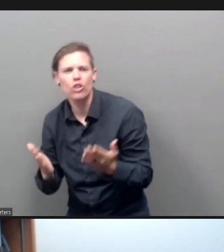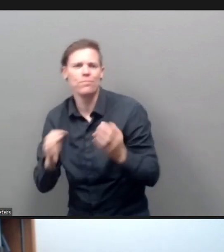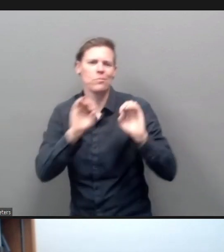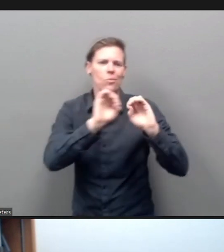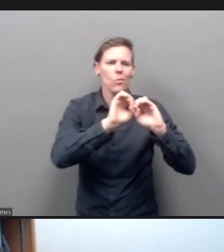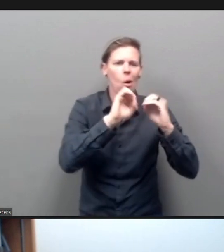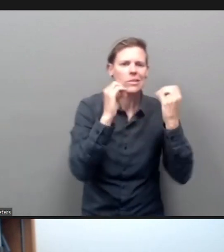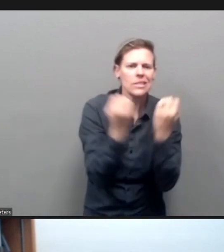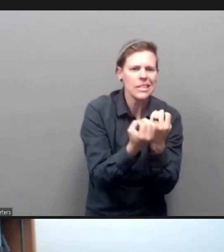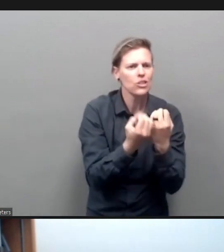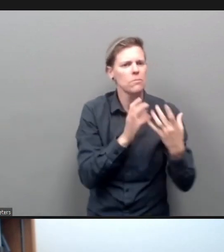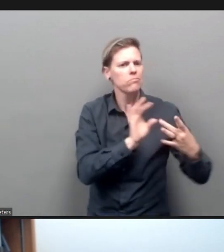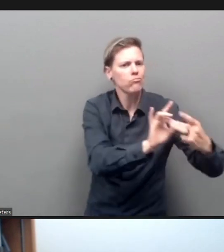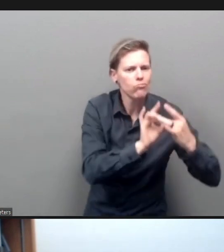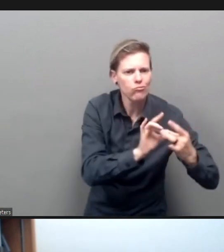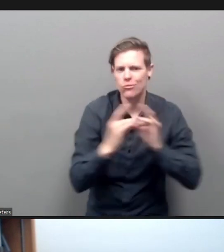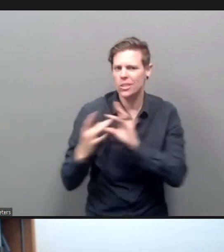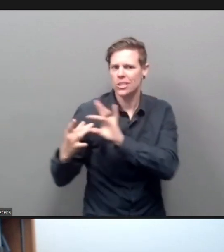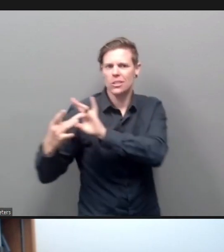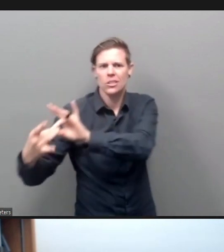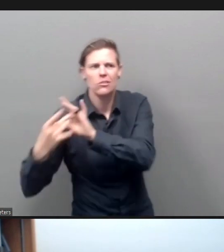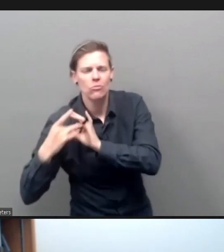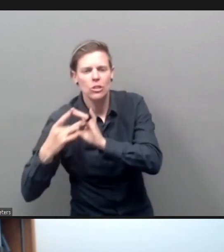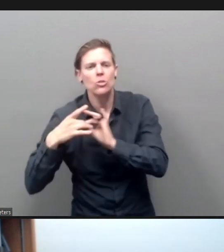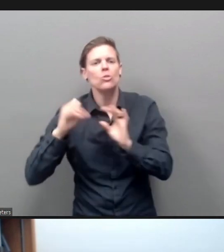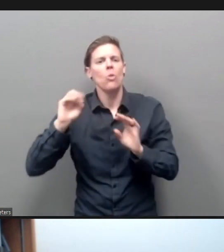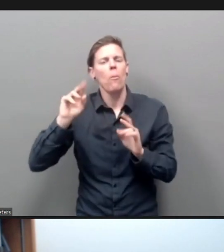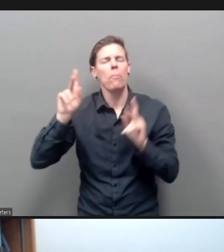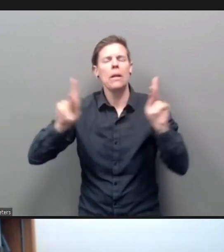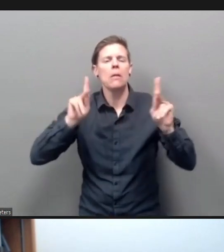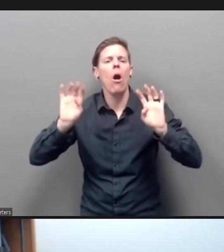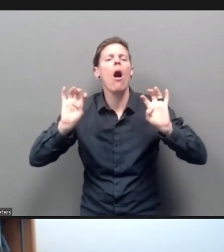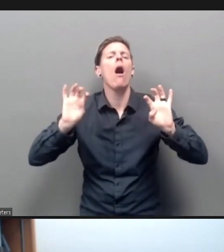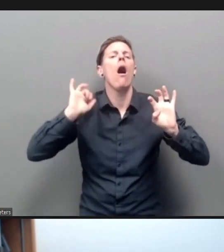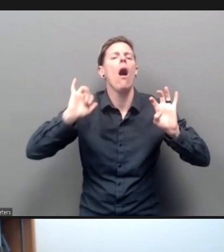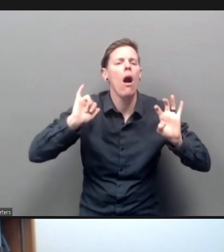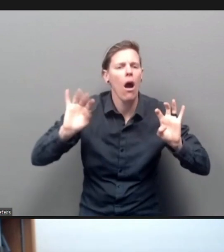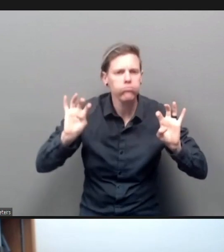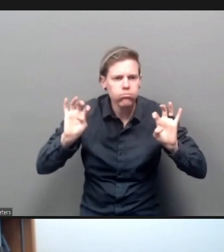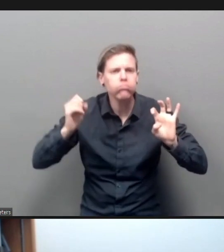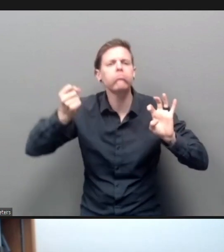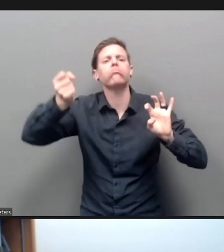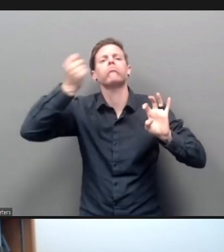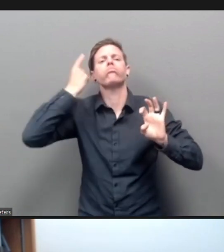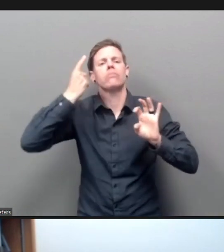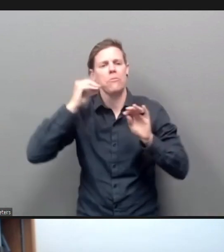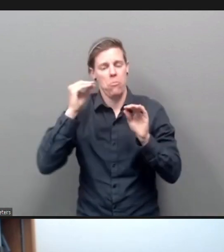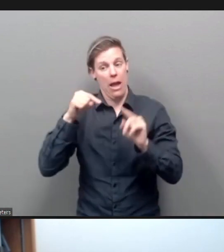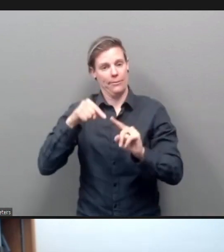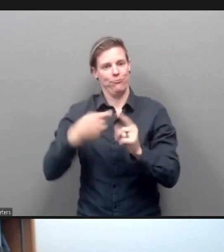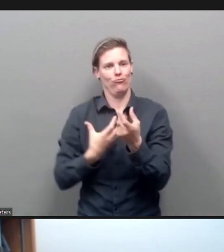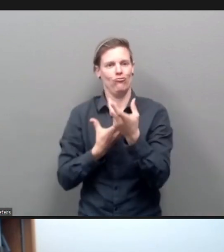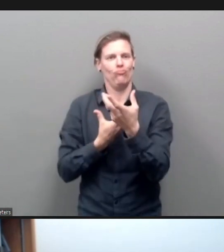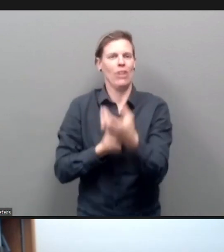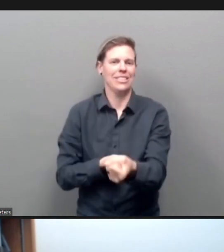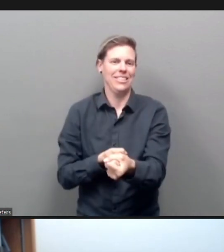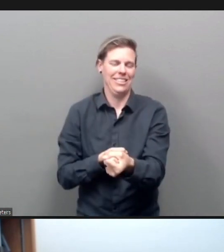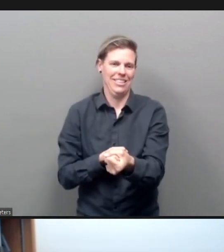messaging around vaccine confidence, and really trying to meet people where they're at, and not